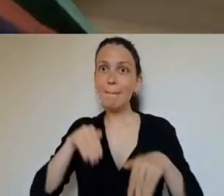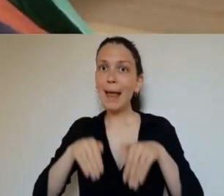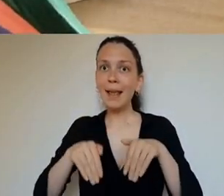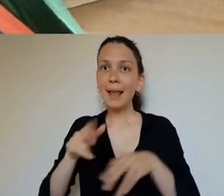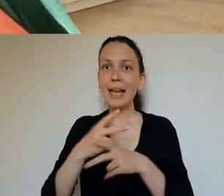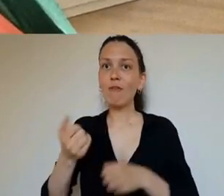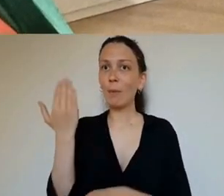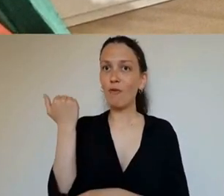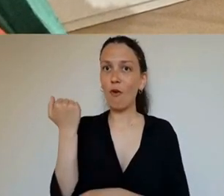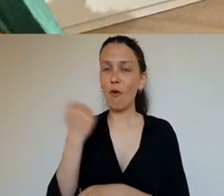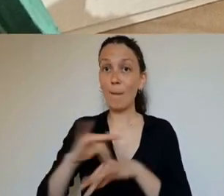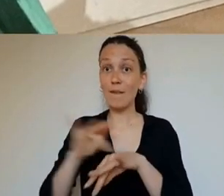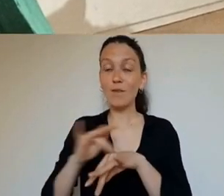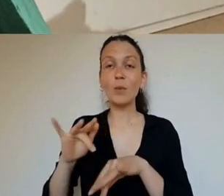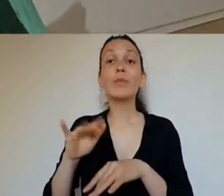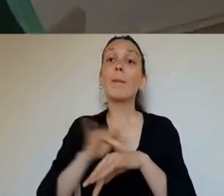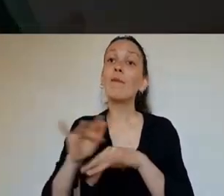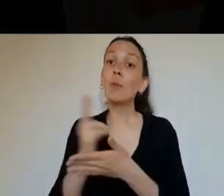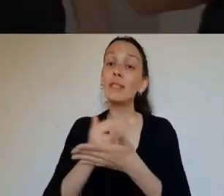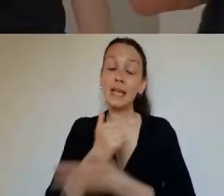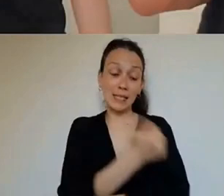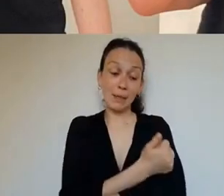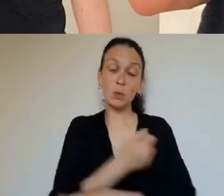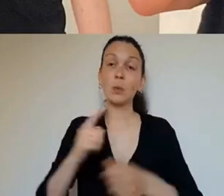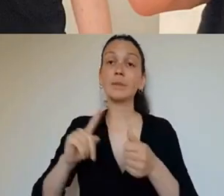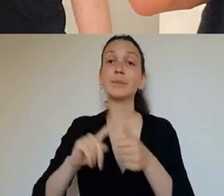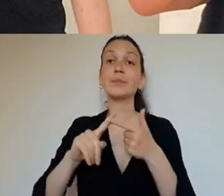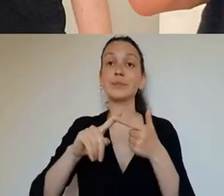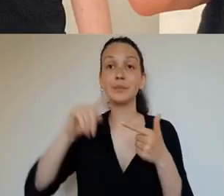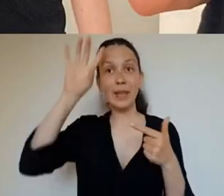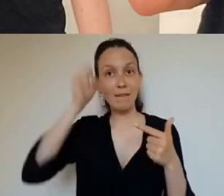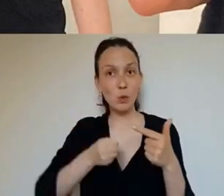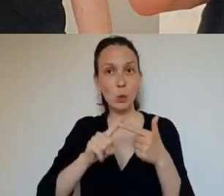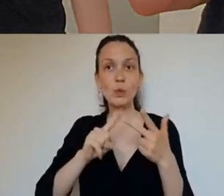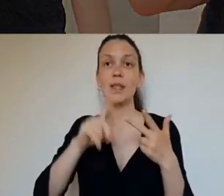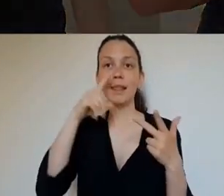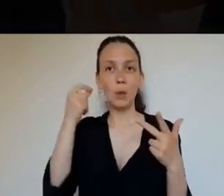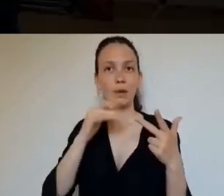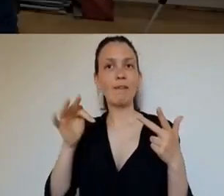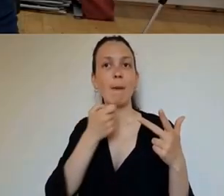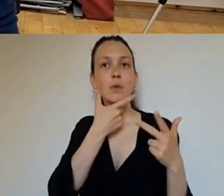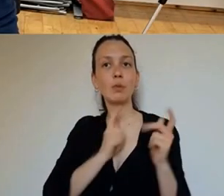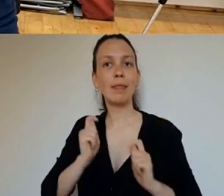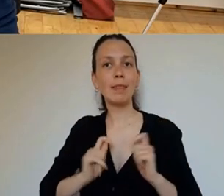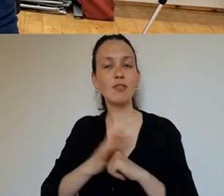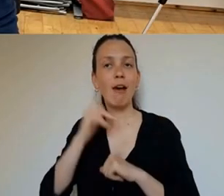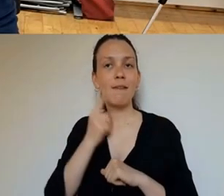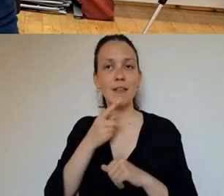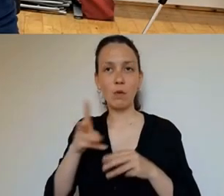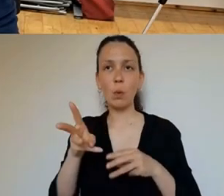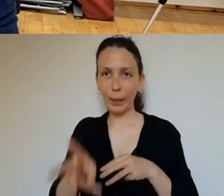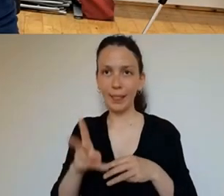The performance artist Amanda Coogan and theatre practitioners Alvian Jones and Leanne Quigley of Dublin Theatre of the Deaf will join